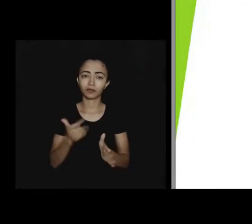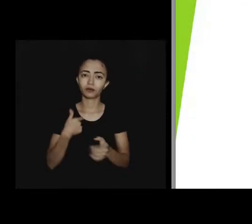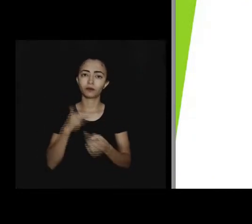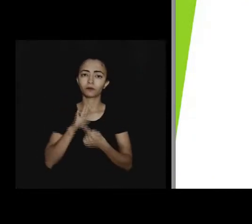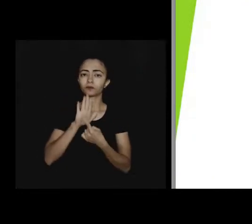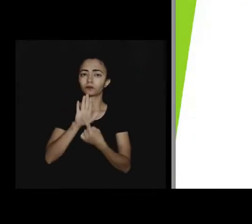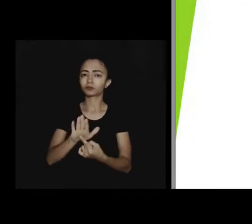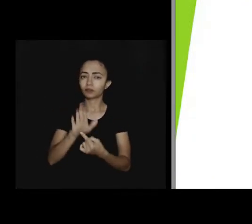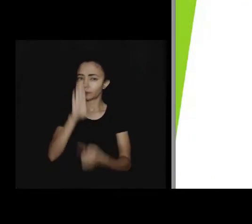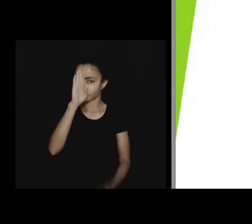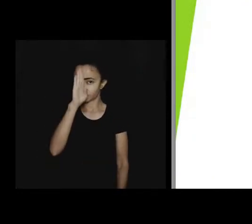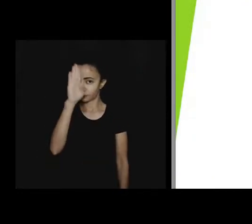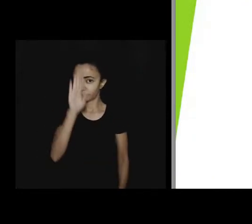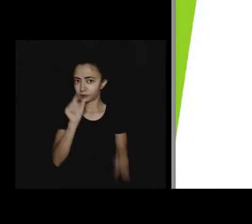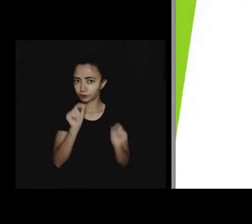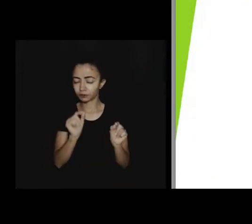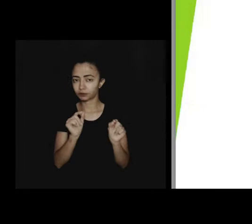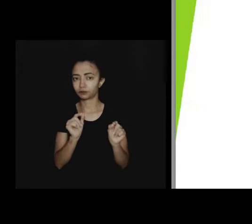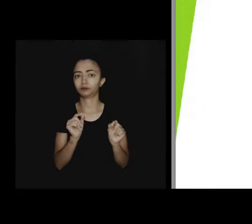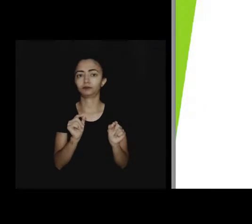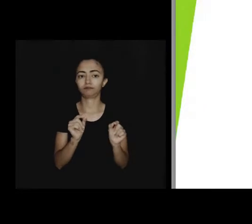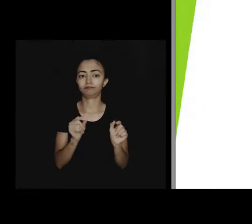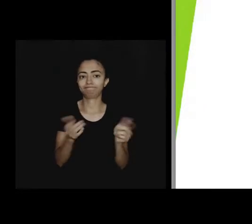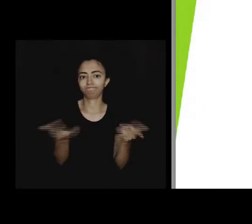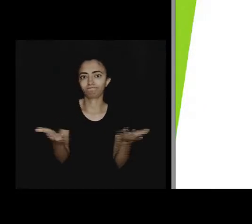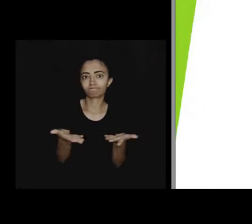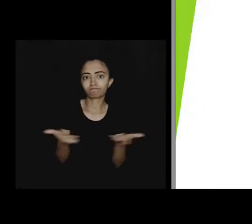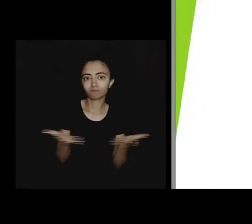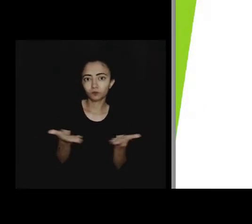bring especially here to show you today,